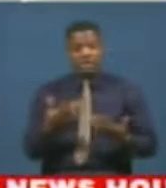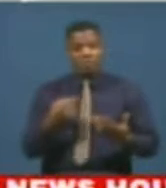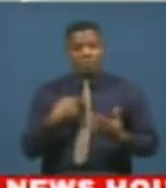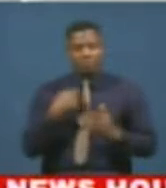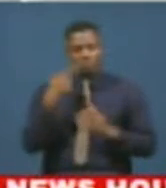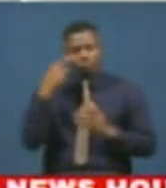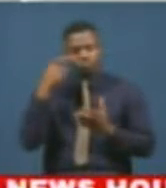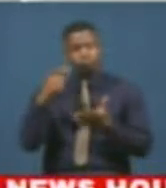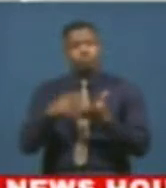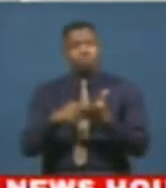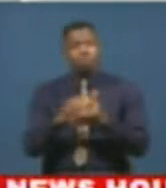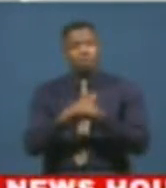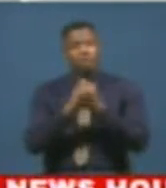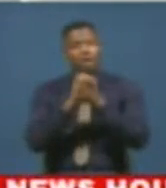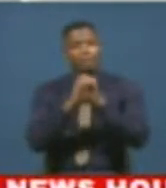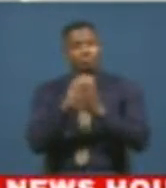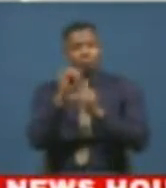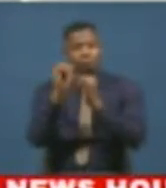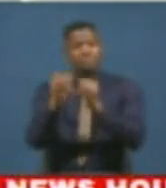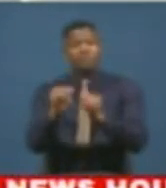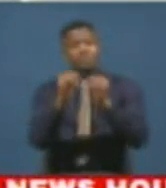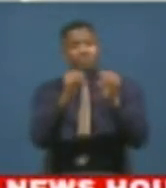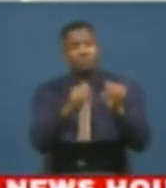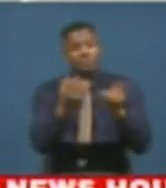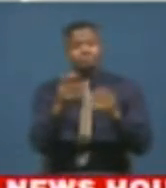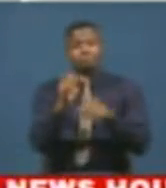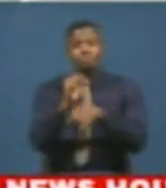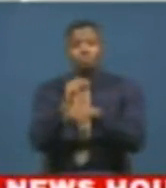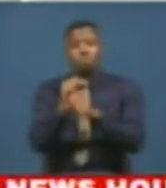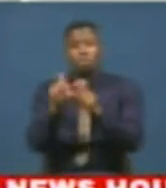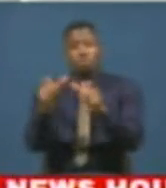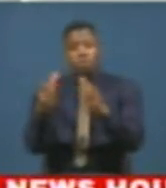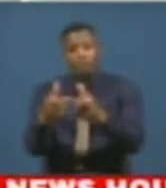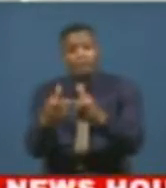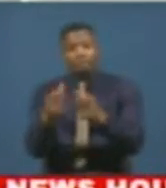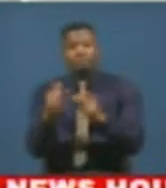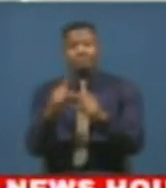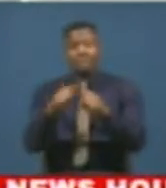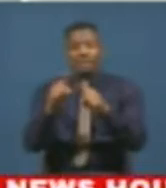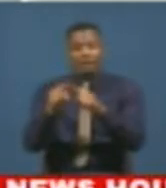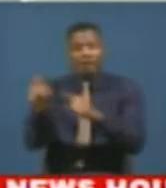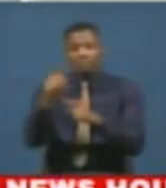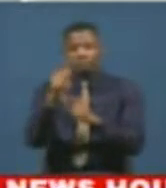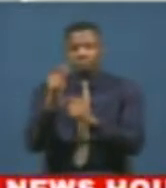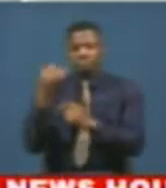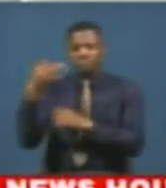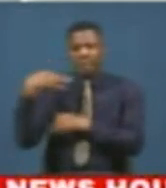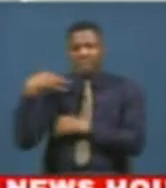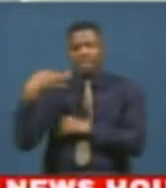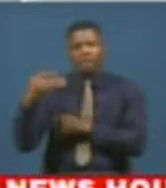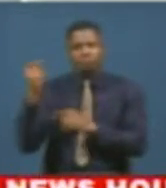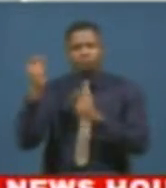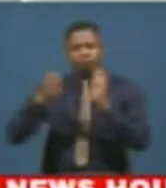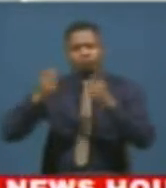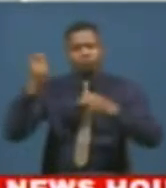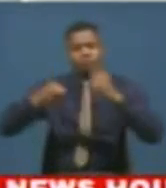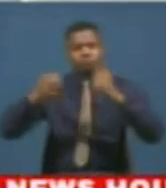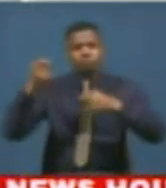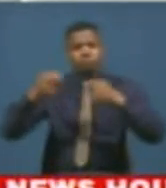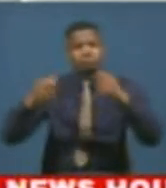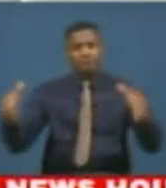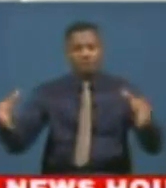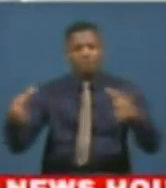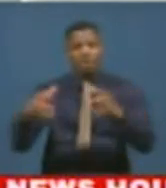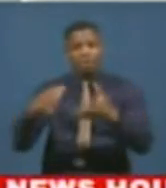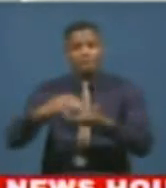and appreciate the individuals, corporate bodies, and groups who have enthusiastically donated cash and